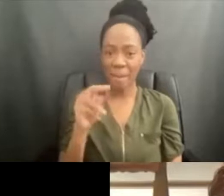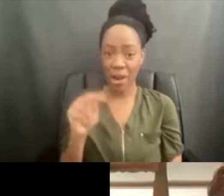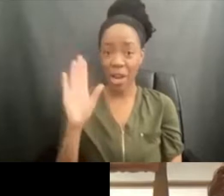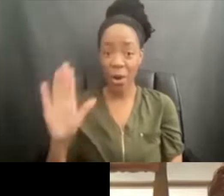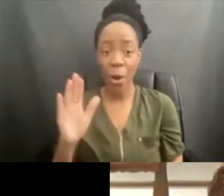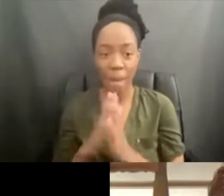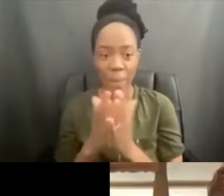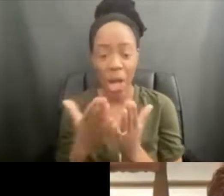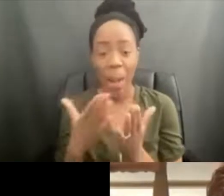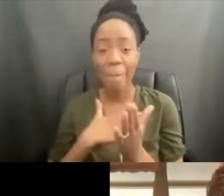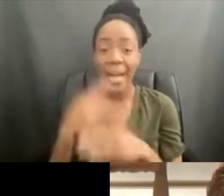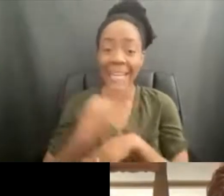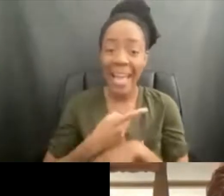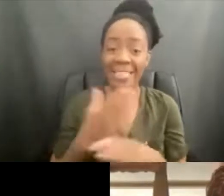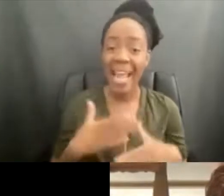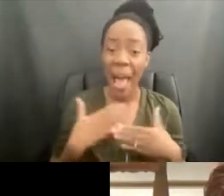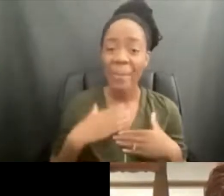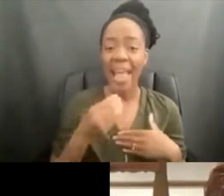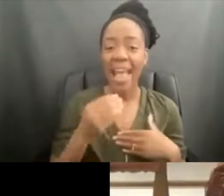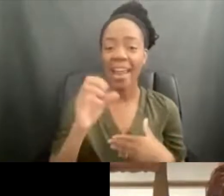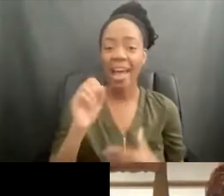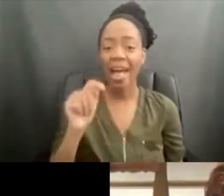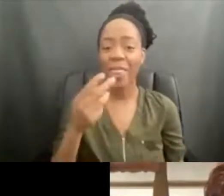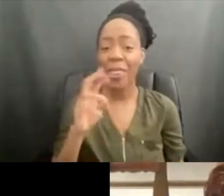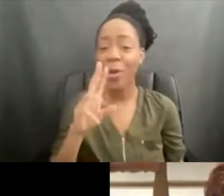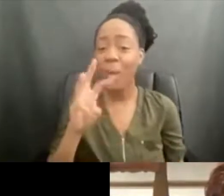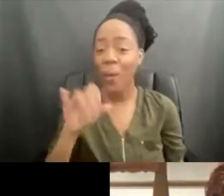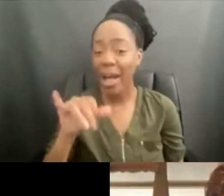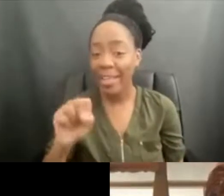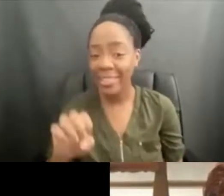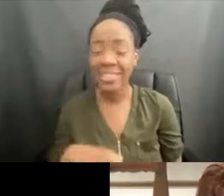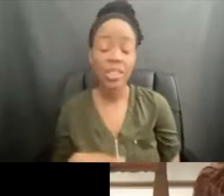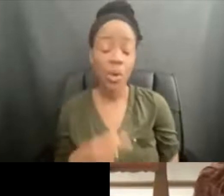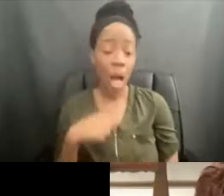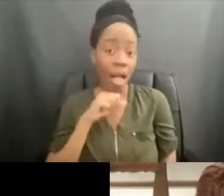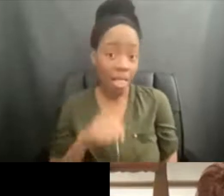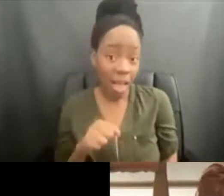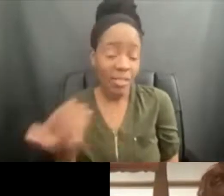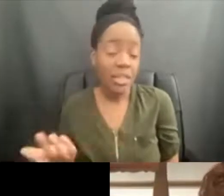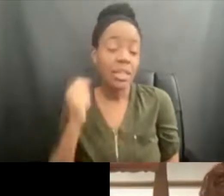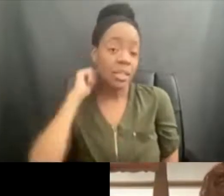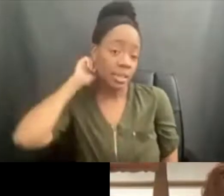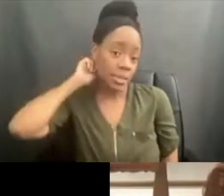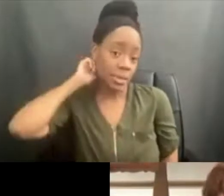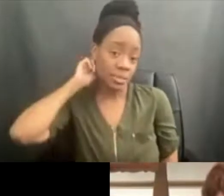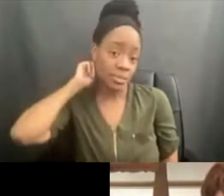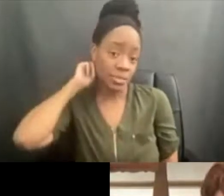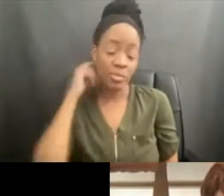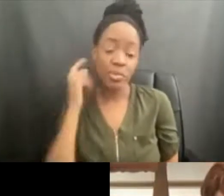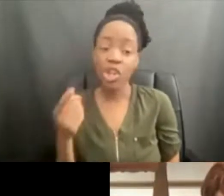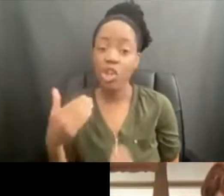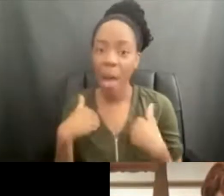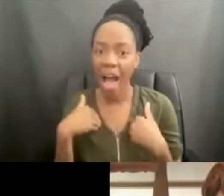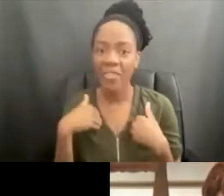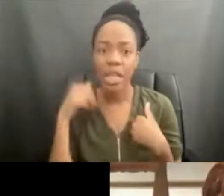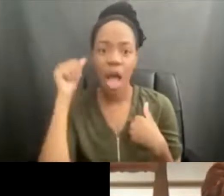and Otherwise. And what I love about this too, Marion, is that you have the audiobook too,